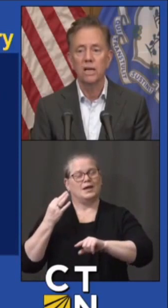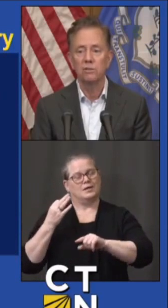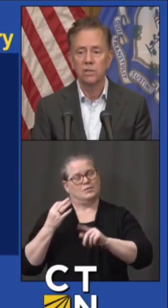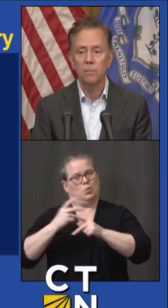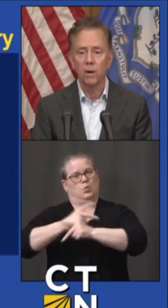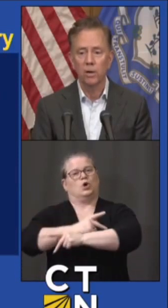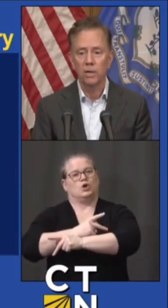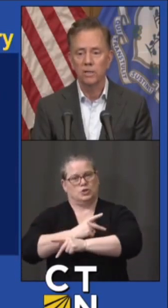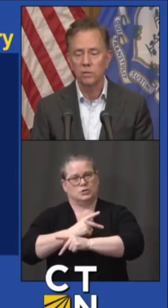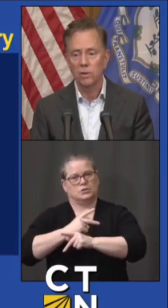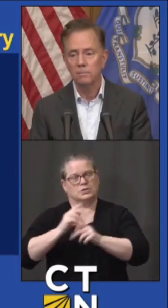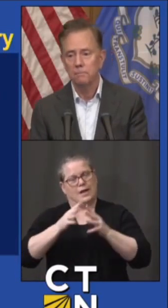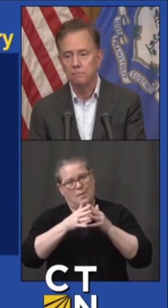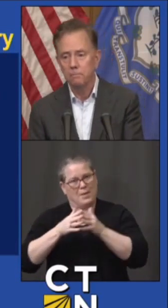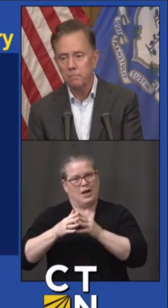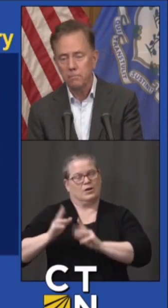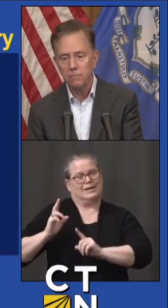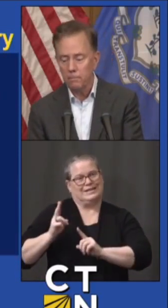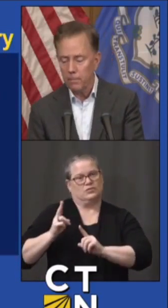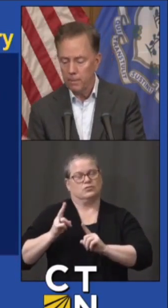deadliest days in American history.